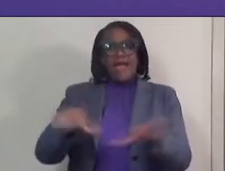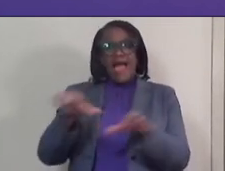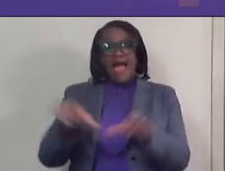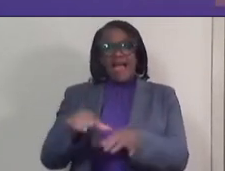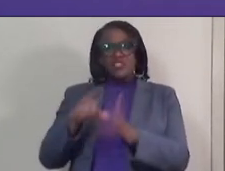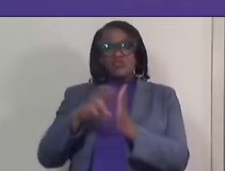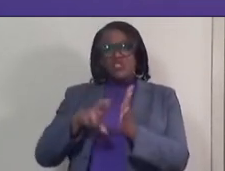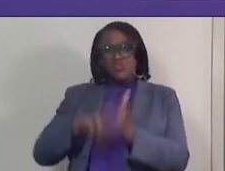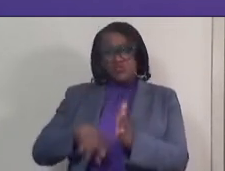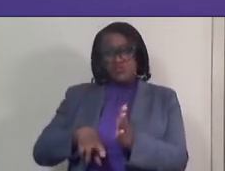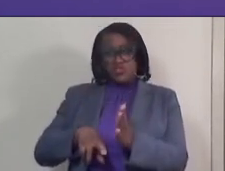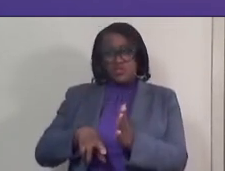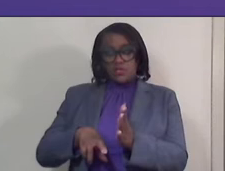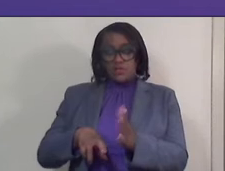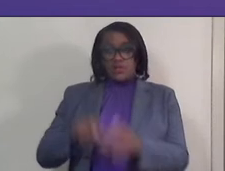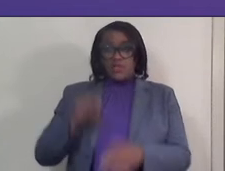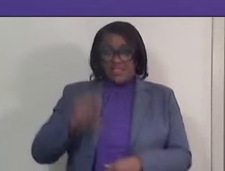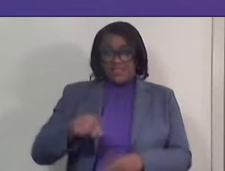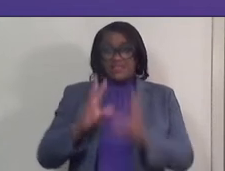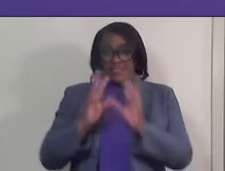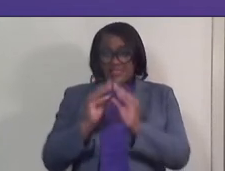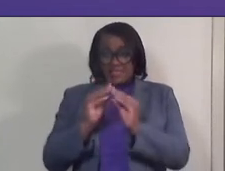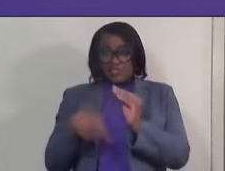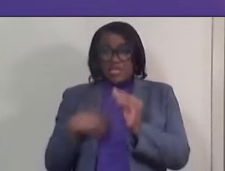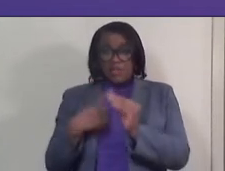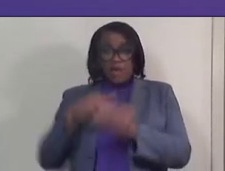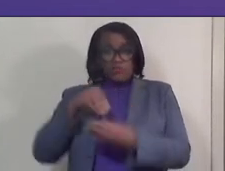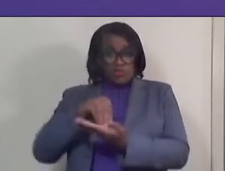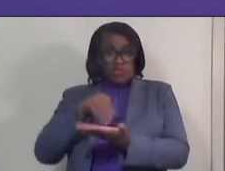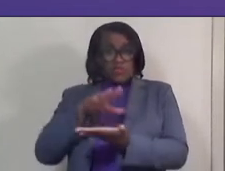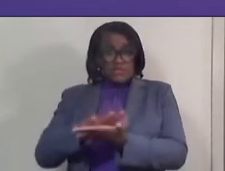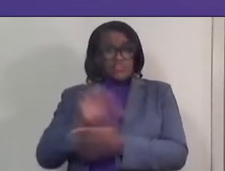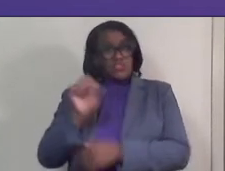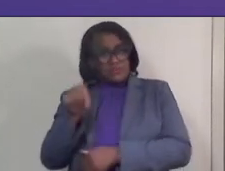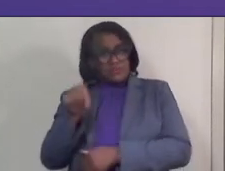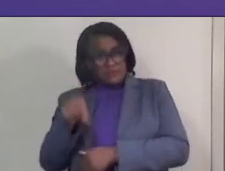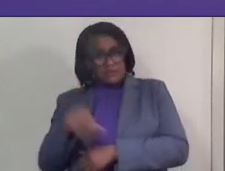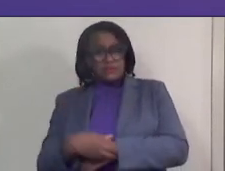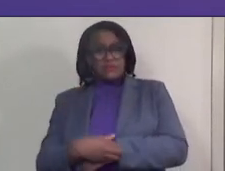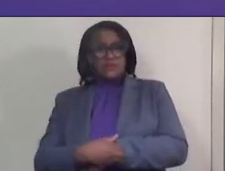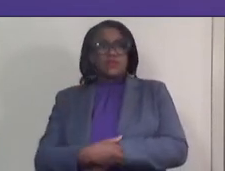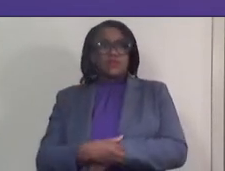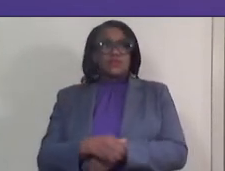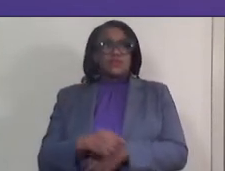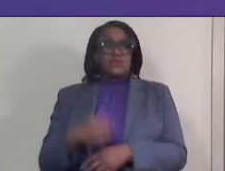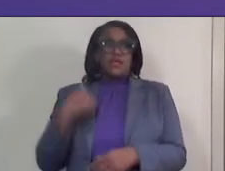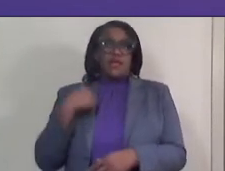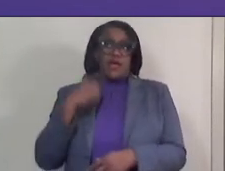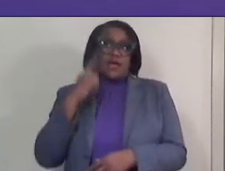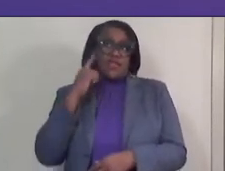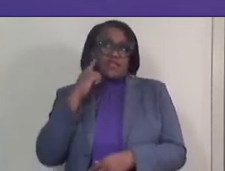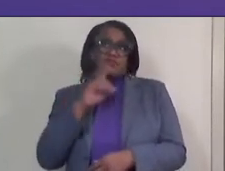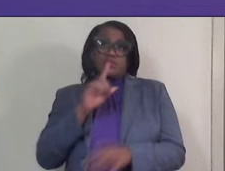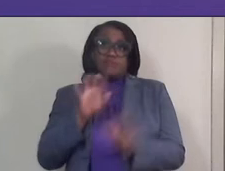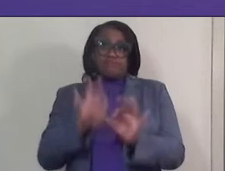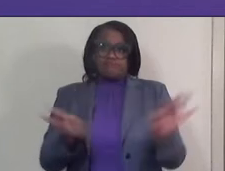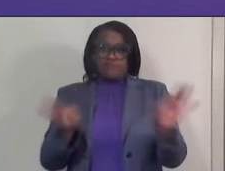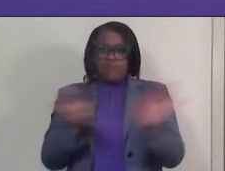so while this is a session about documentation, I think a really important first step